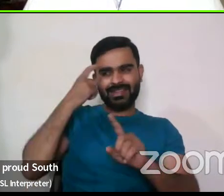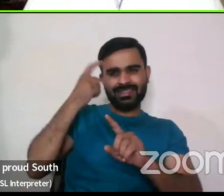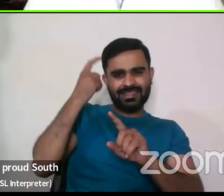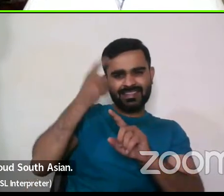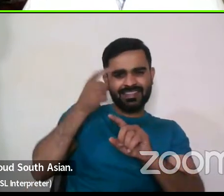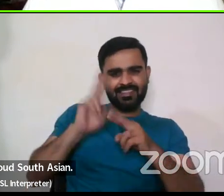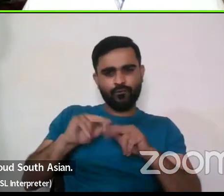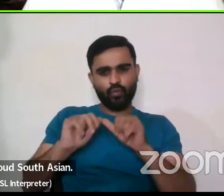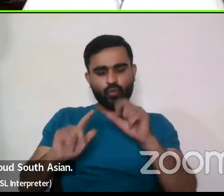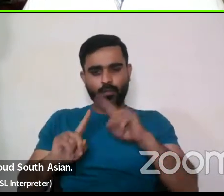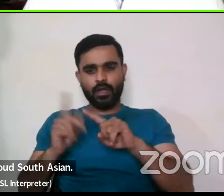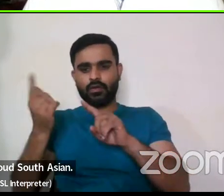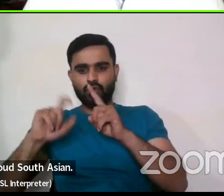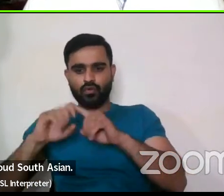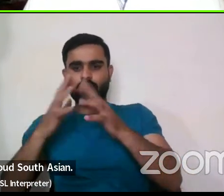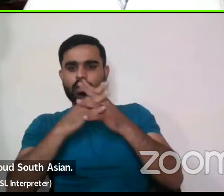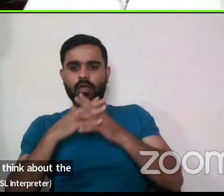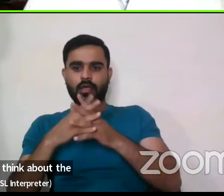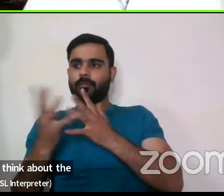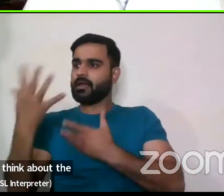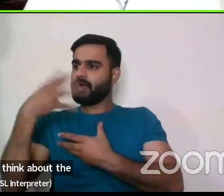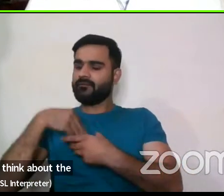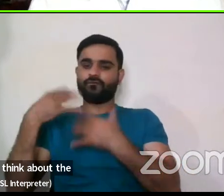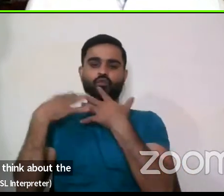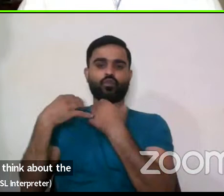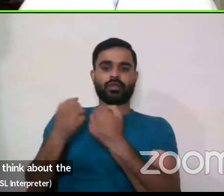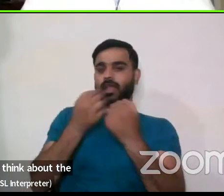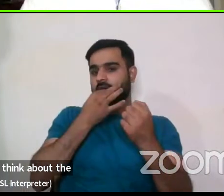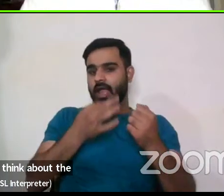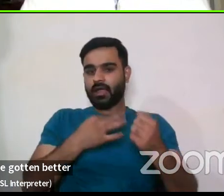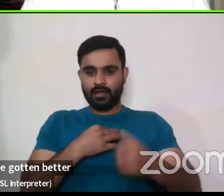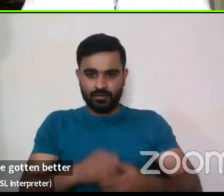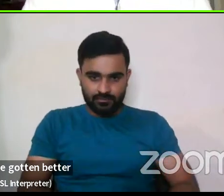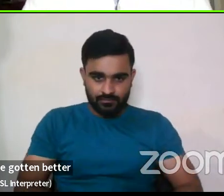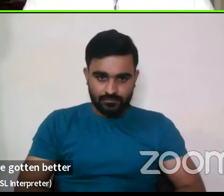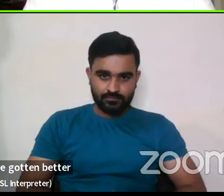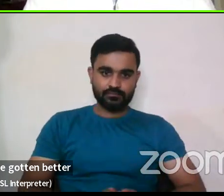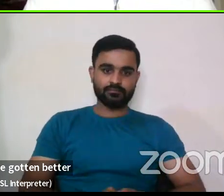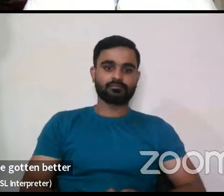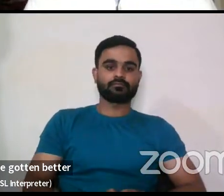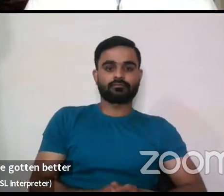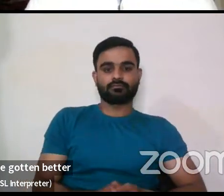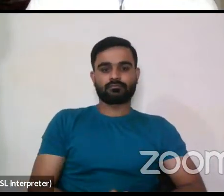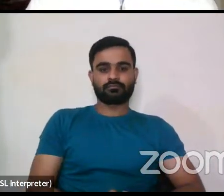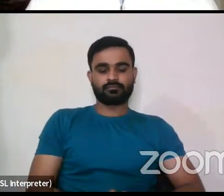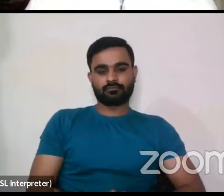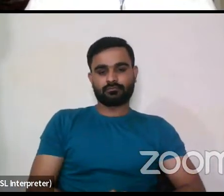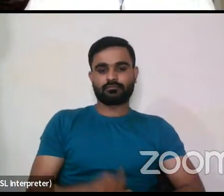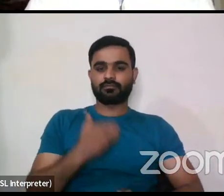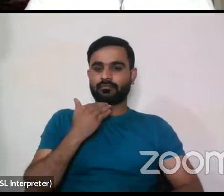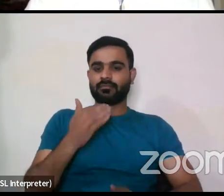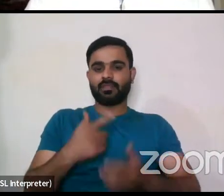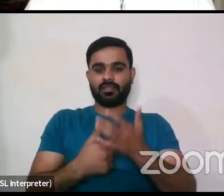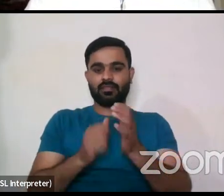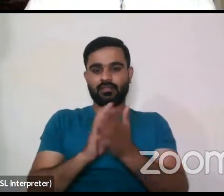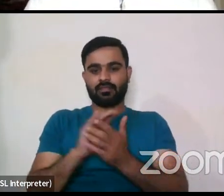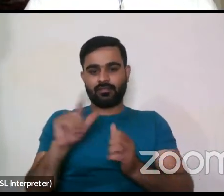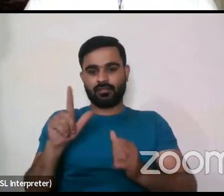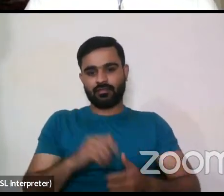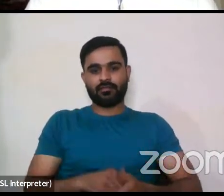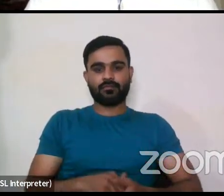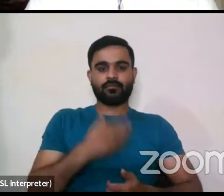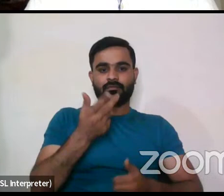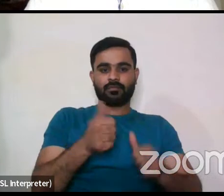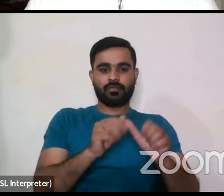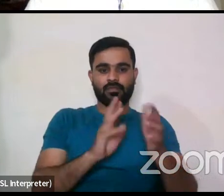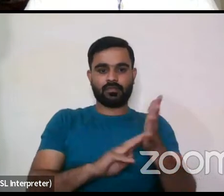the fact that British or the Americans have gotten it better than us. All right, thanks a lot for that, Rahul. And Amber,